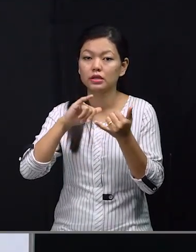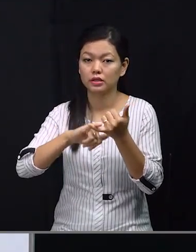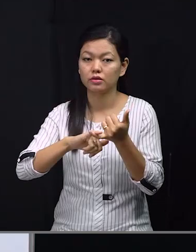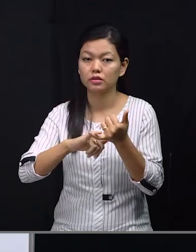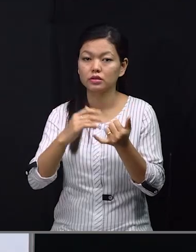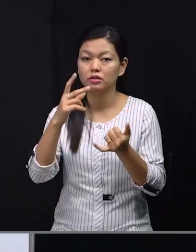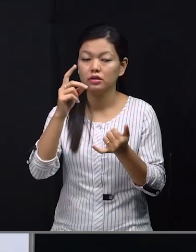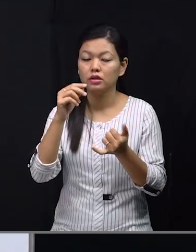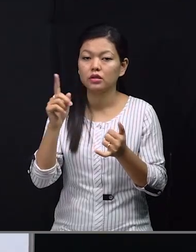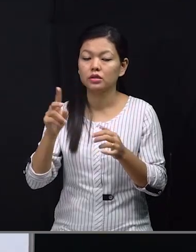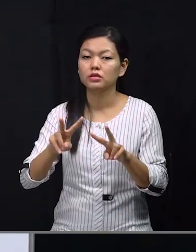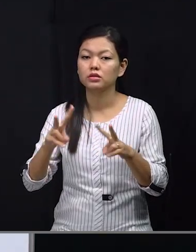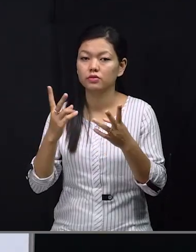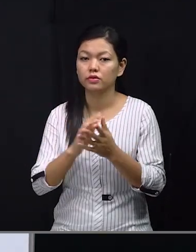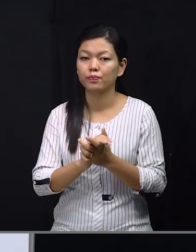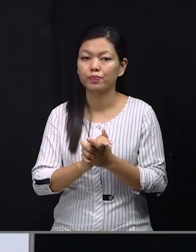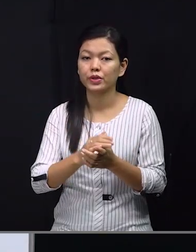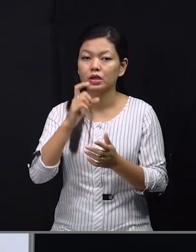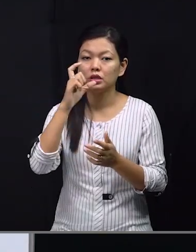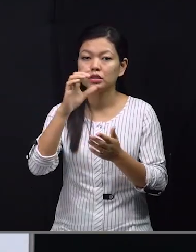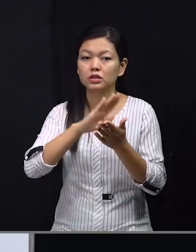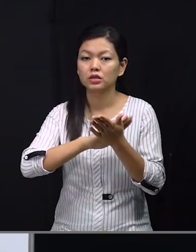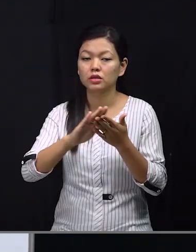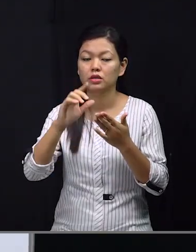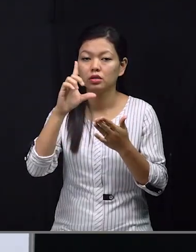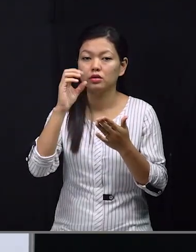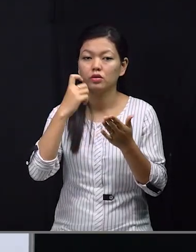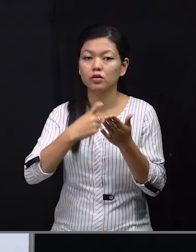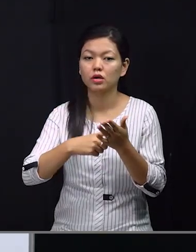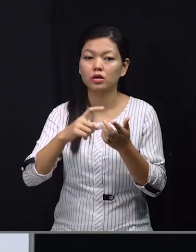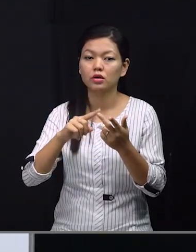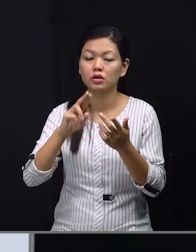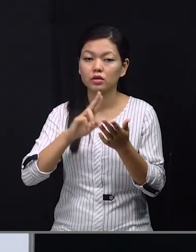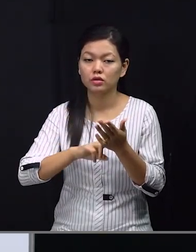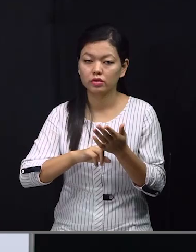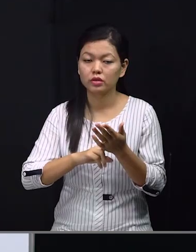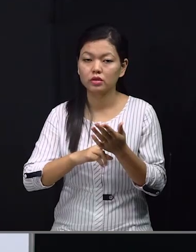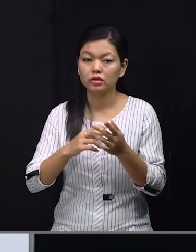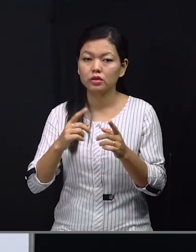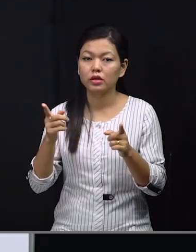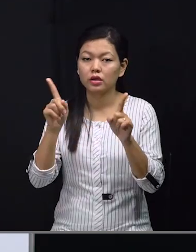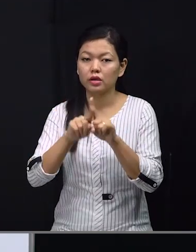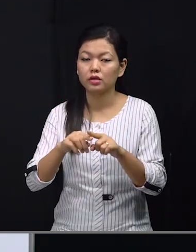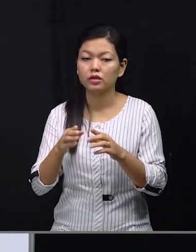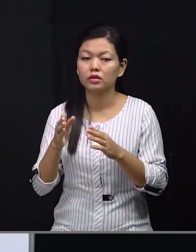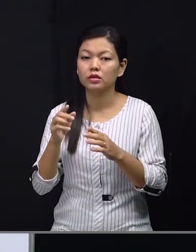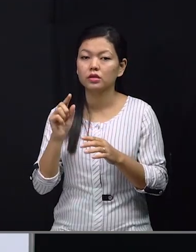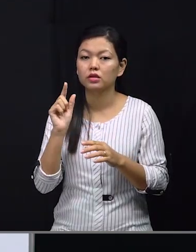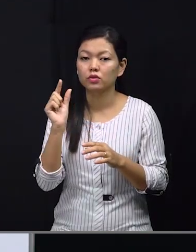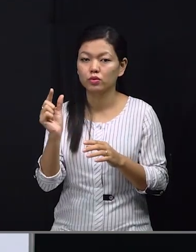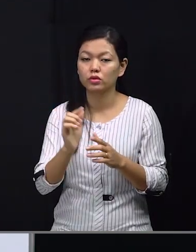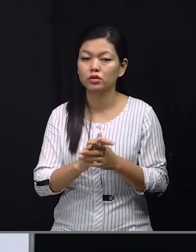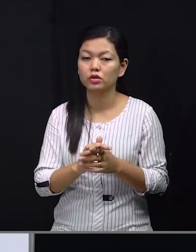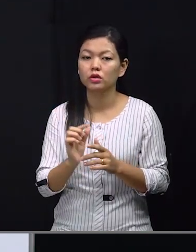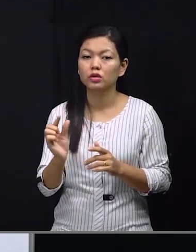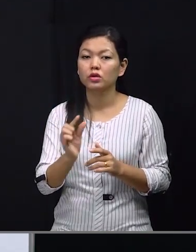Chloro and bromoarenes can be easily prepared by electrophilic substitution of arenes by